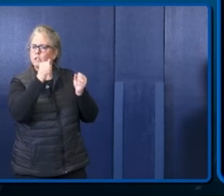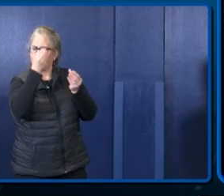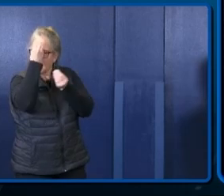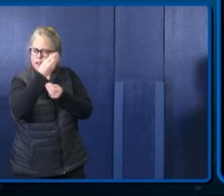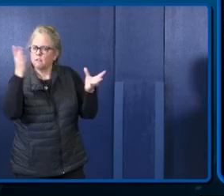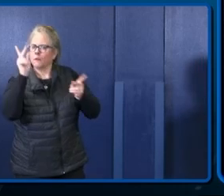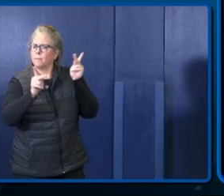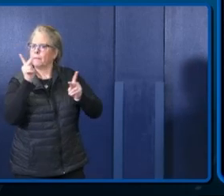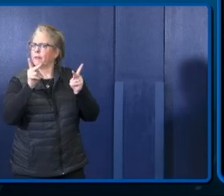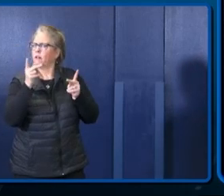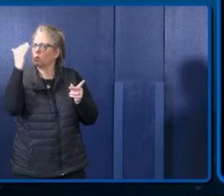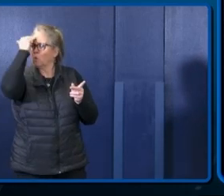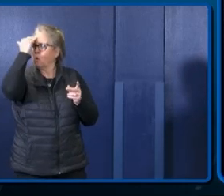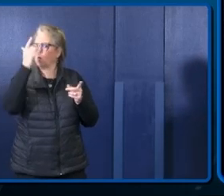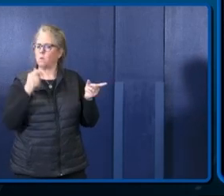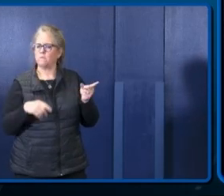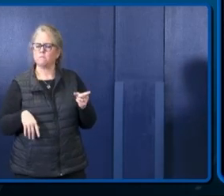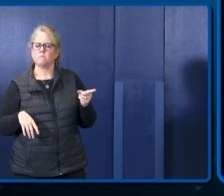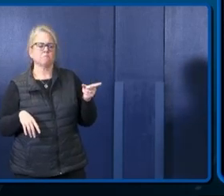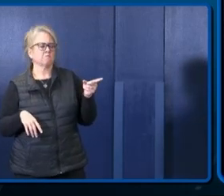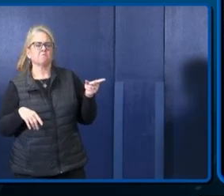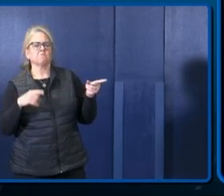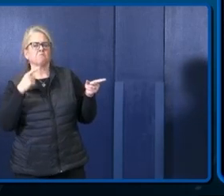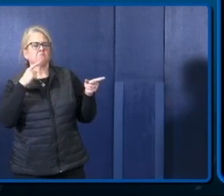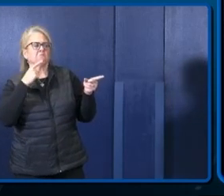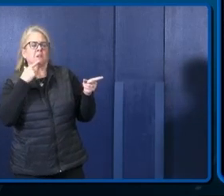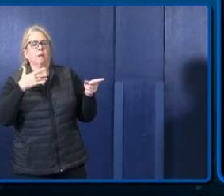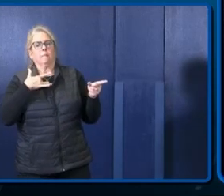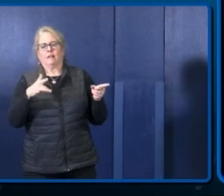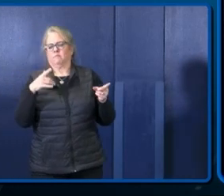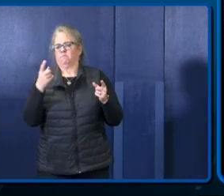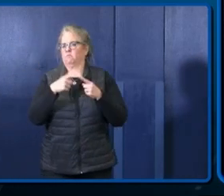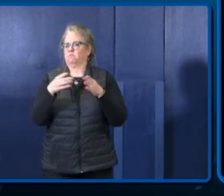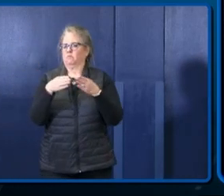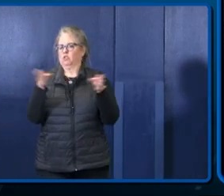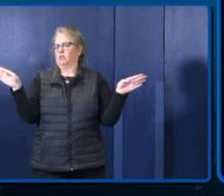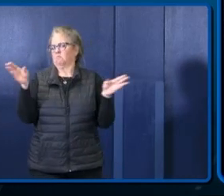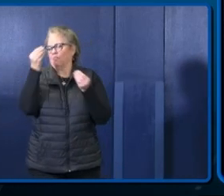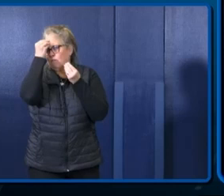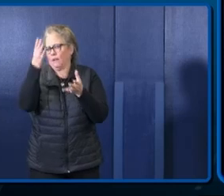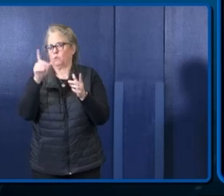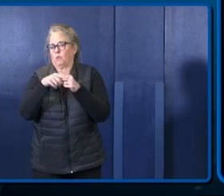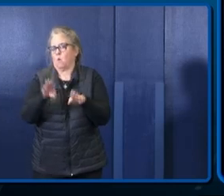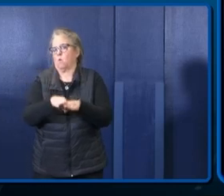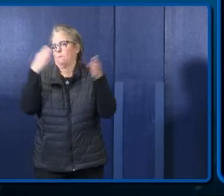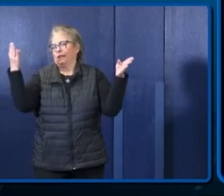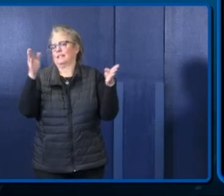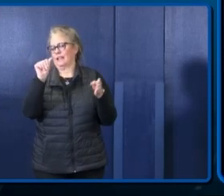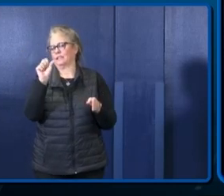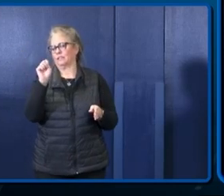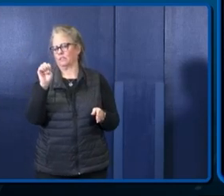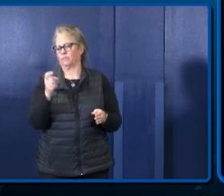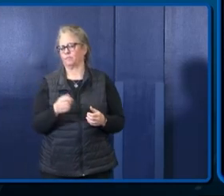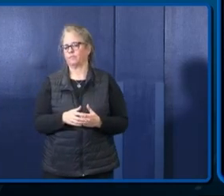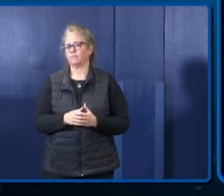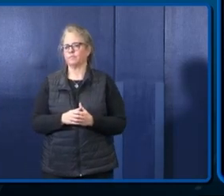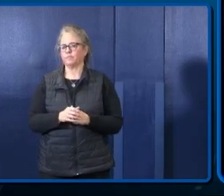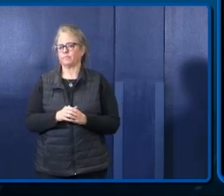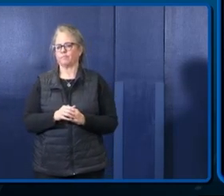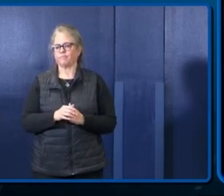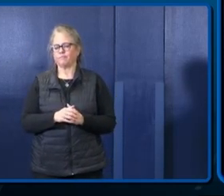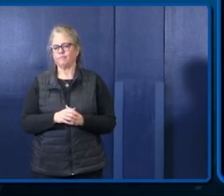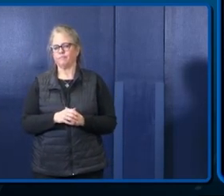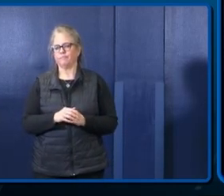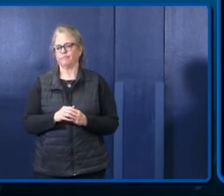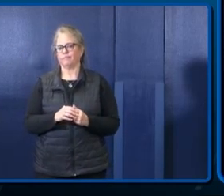once that? Generally, it would be very initial information. Typically, it's going to be much less information than what